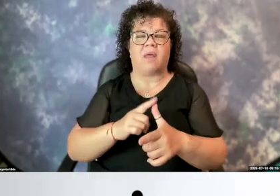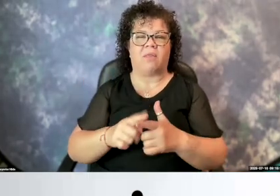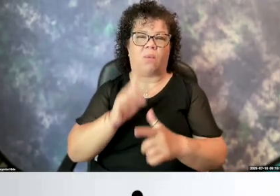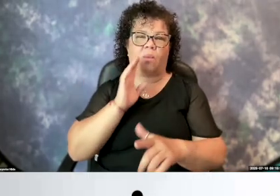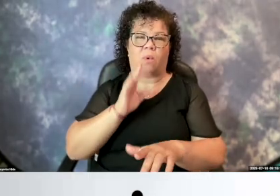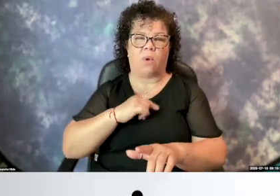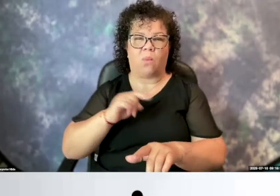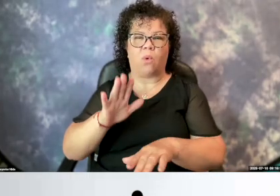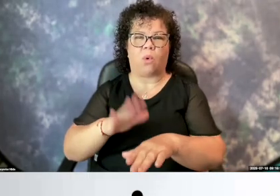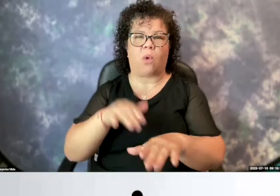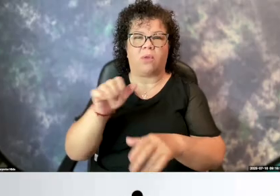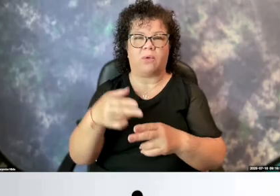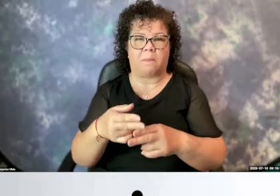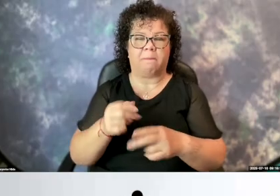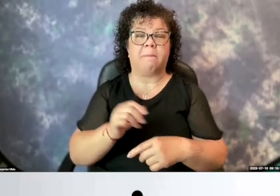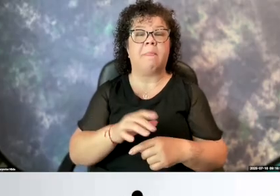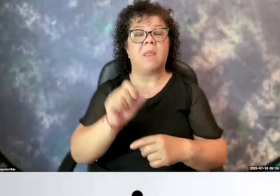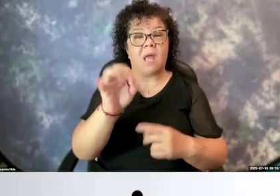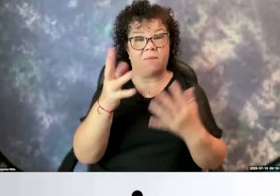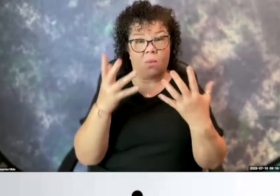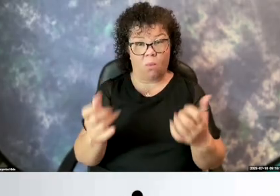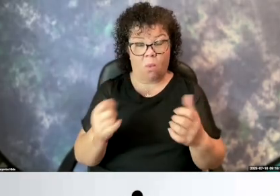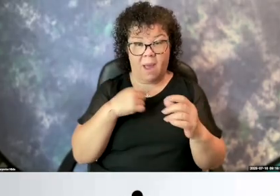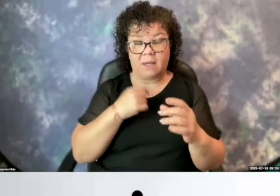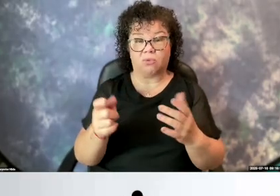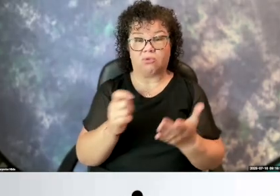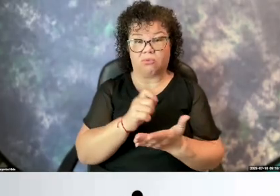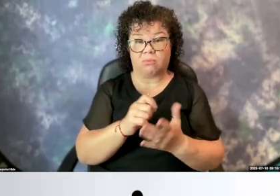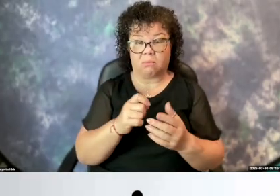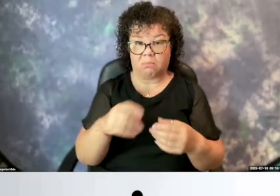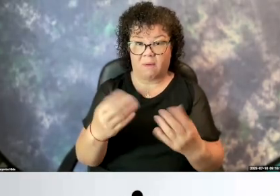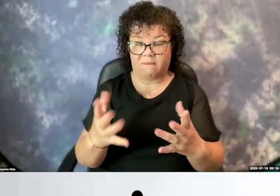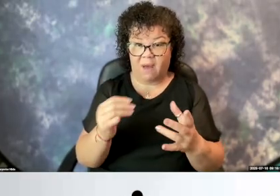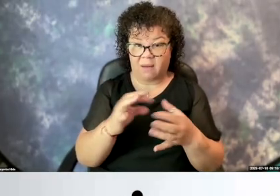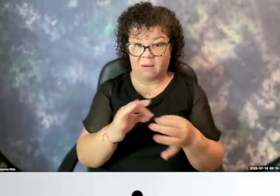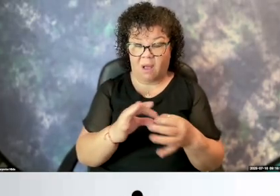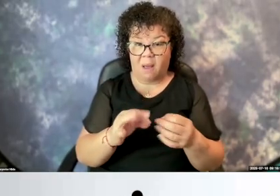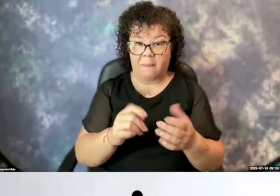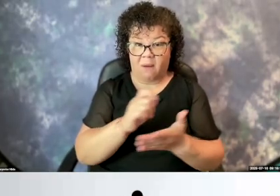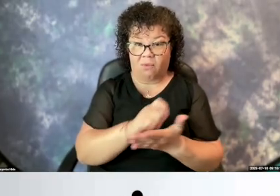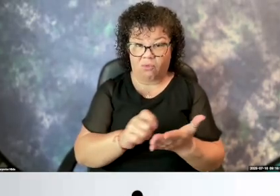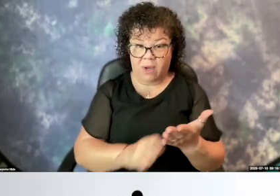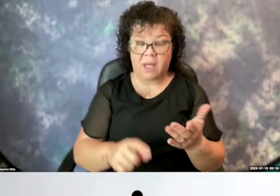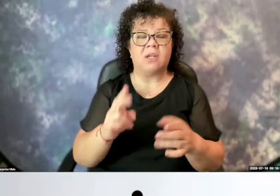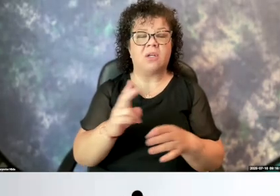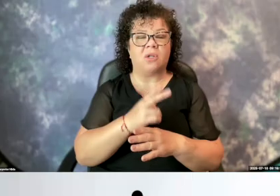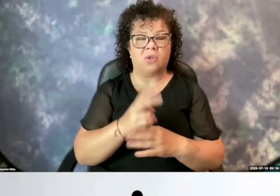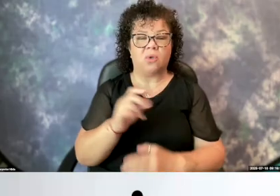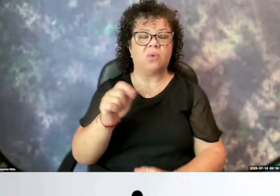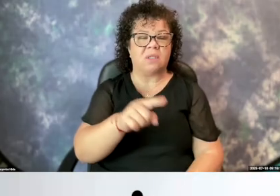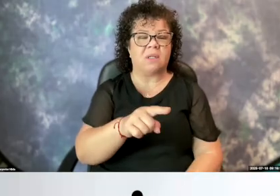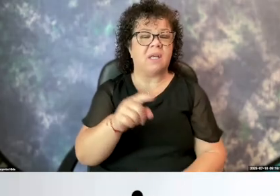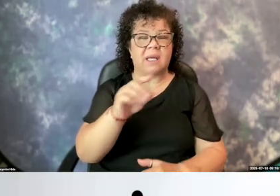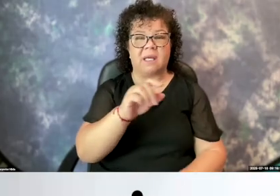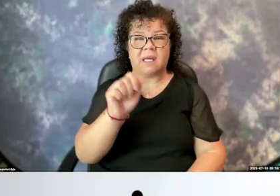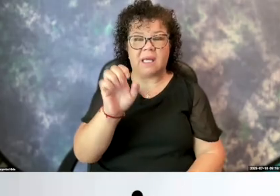sure to press #2 and we will call on you accordingly. If you would like to provide a written comment, please